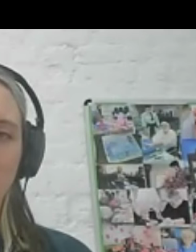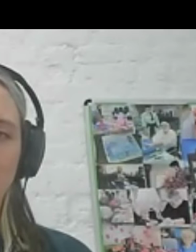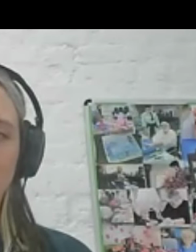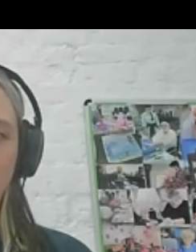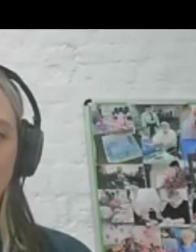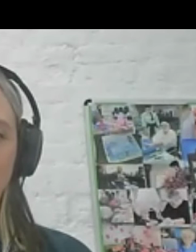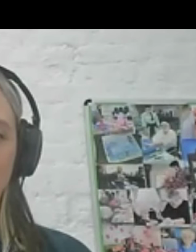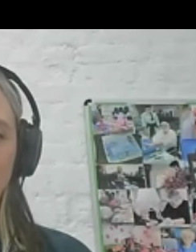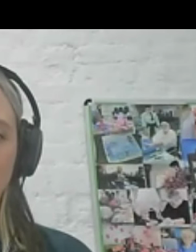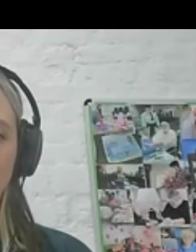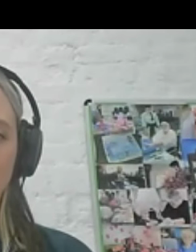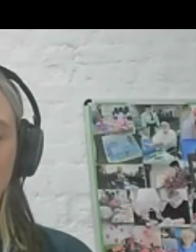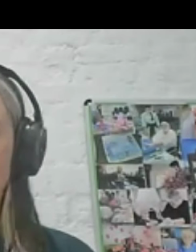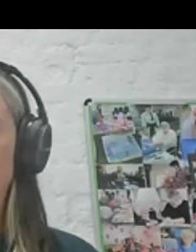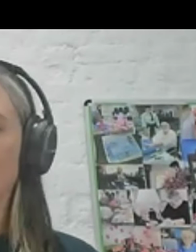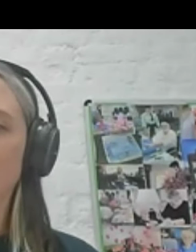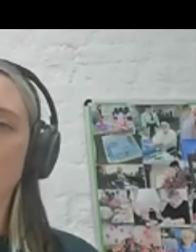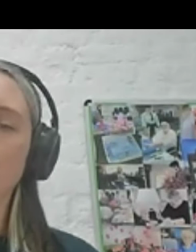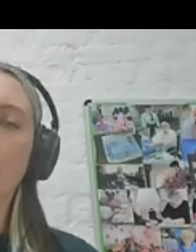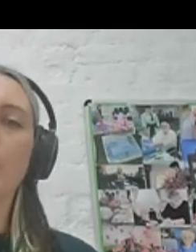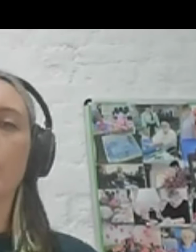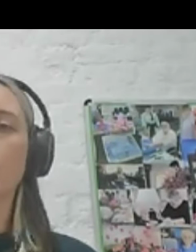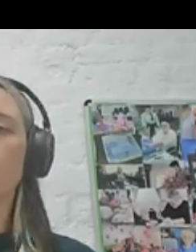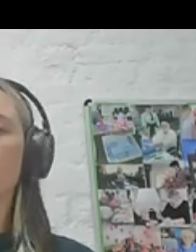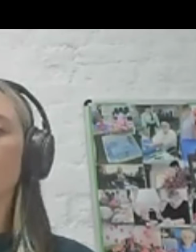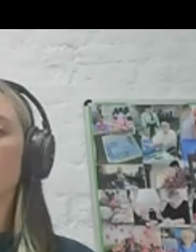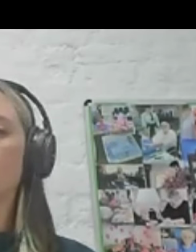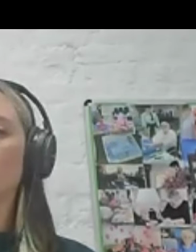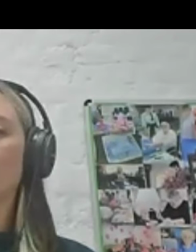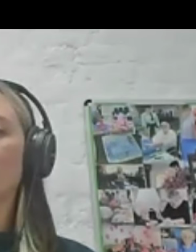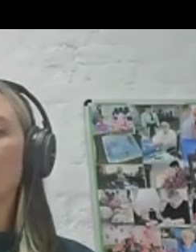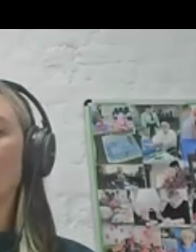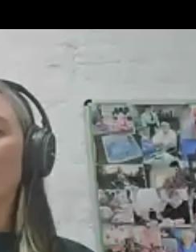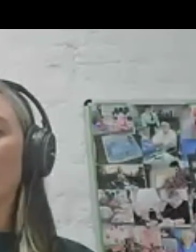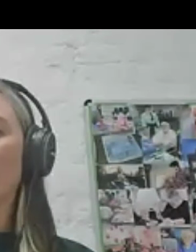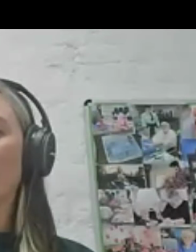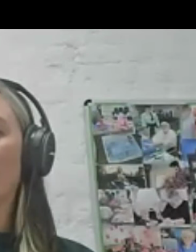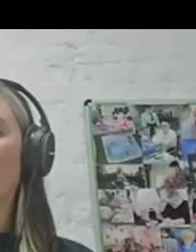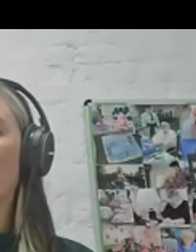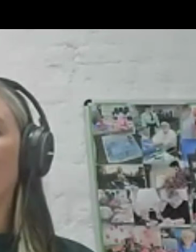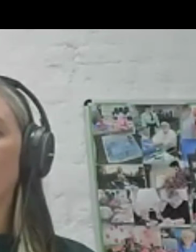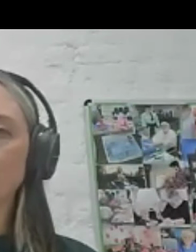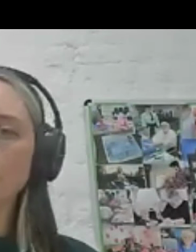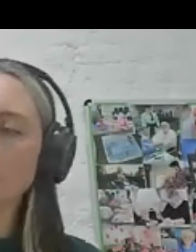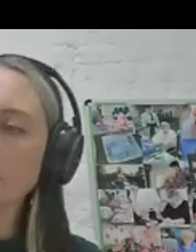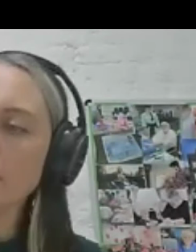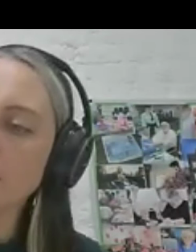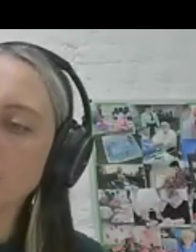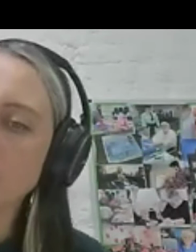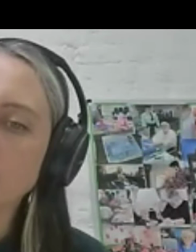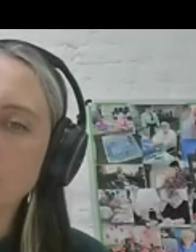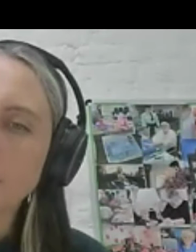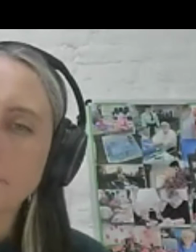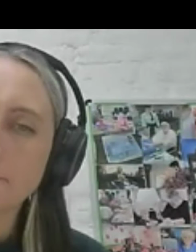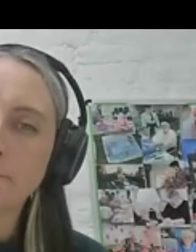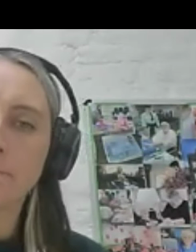have a question in the chat. So, Emma, I will leave that with you to answer. If you feel it's a longer